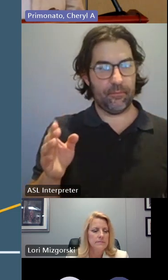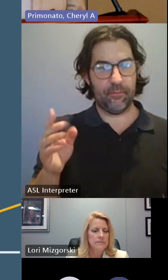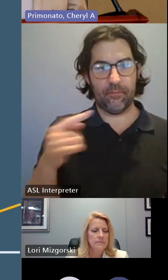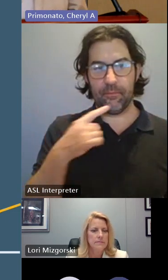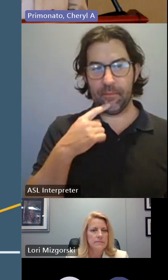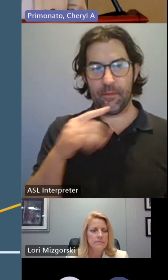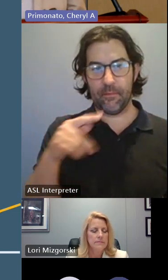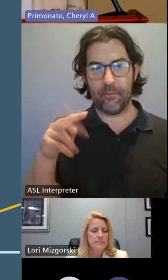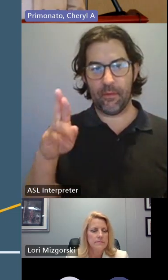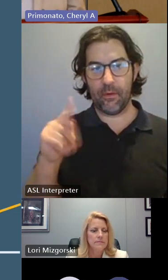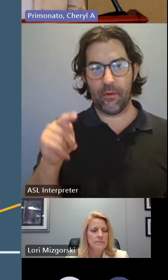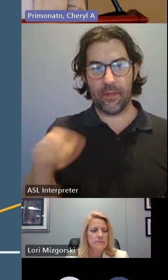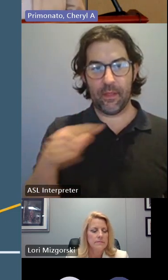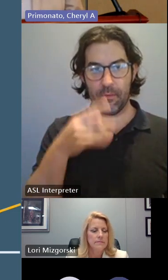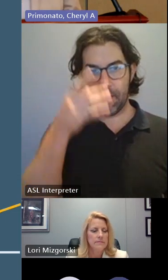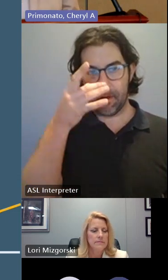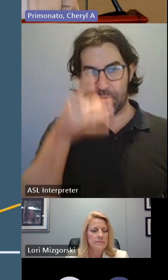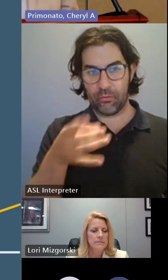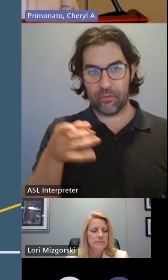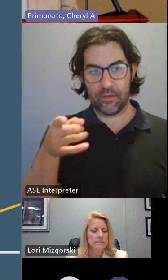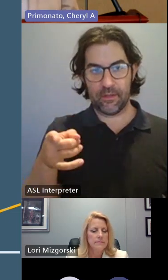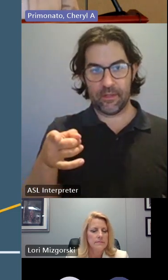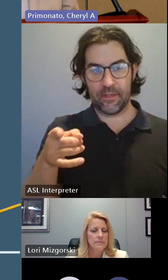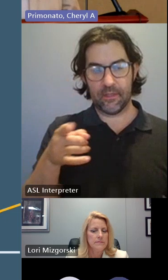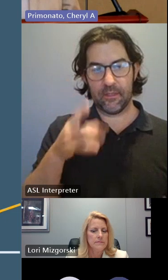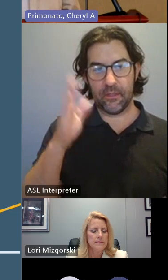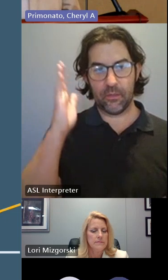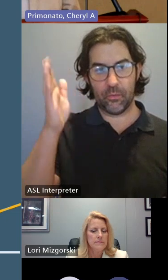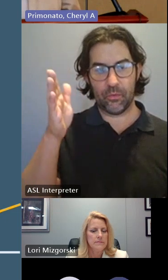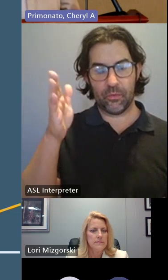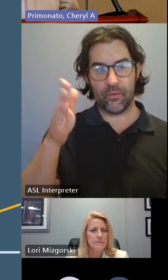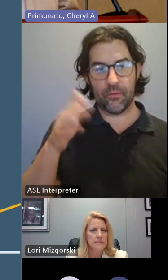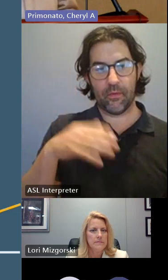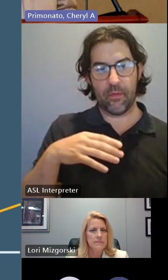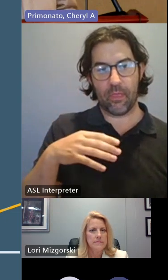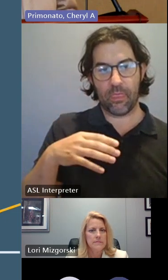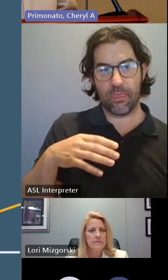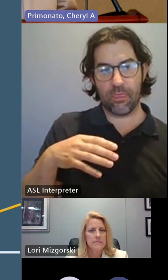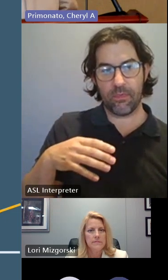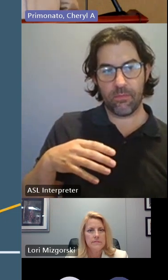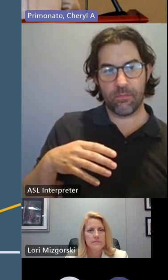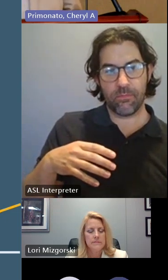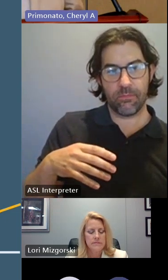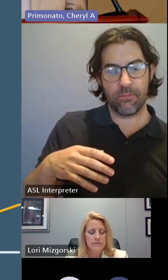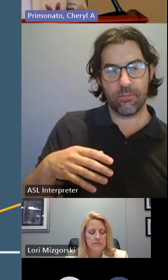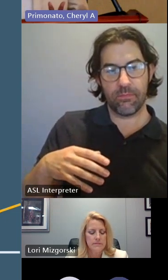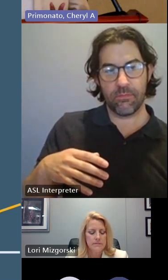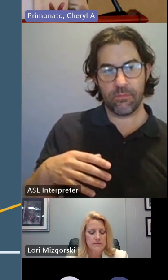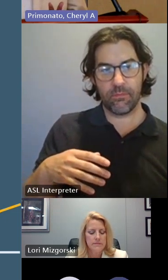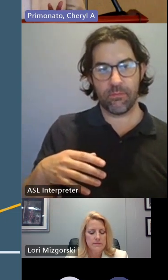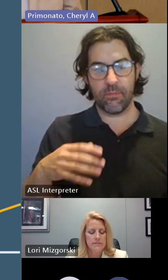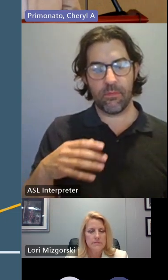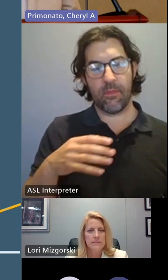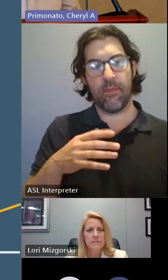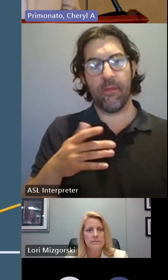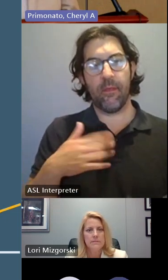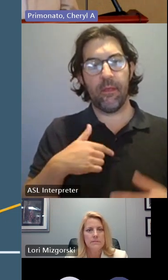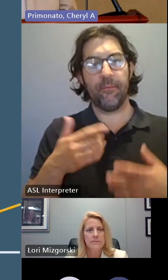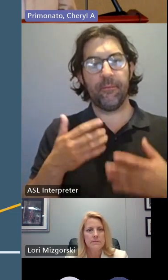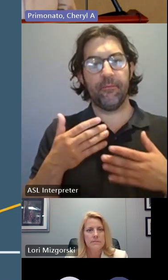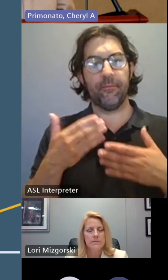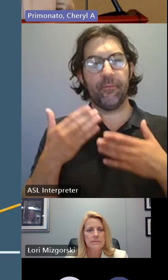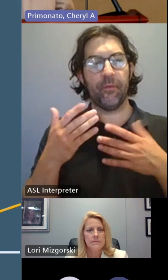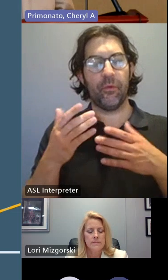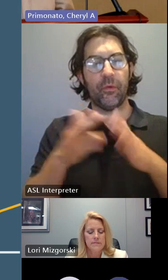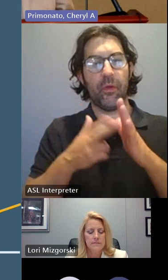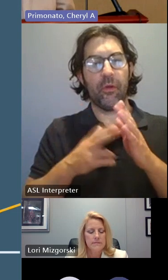would be interested in the solicitation in the future. It is procurement's recommendation that the contract be awarded to the lowest